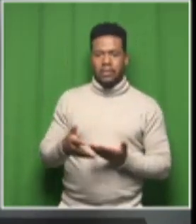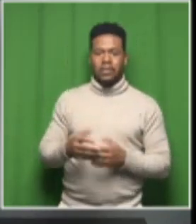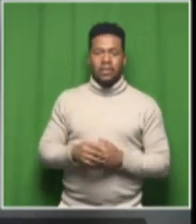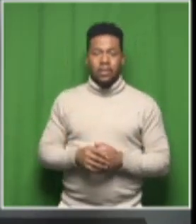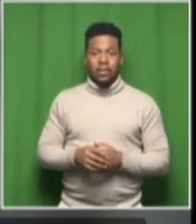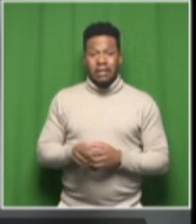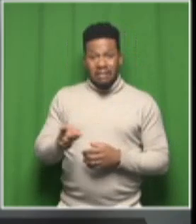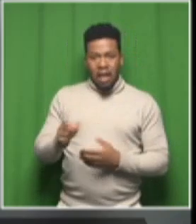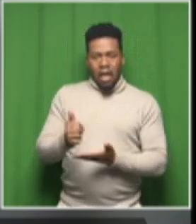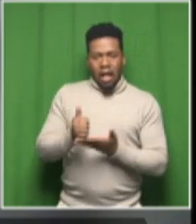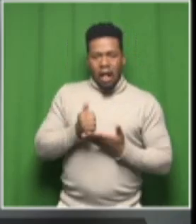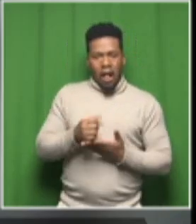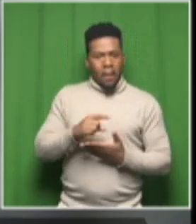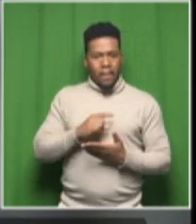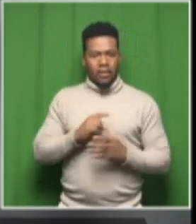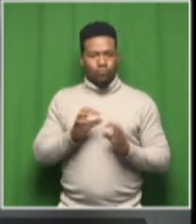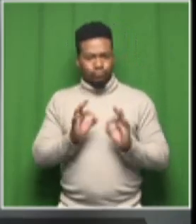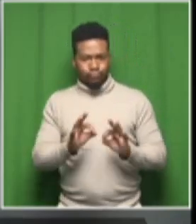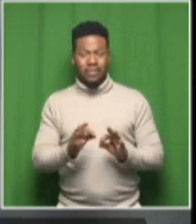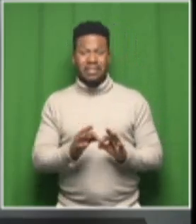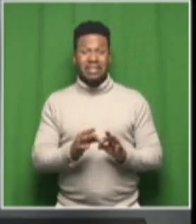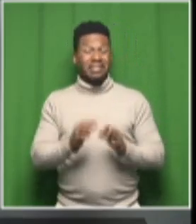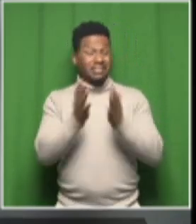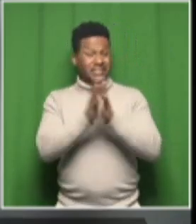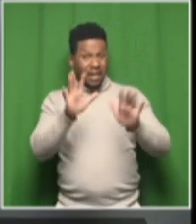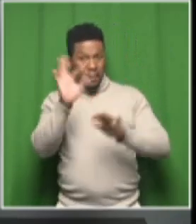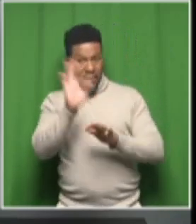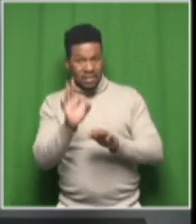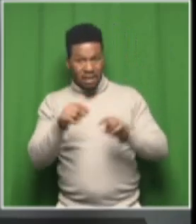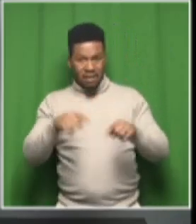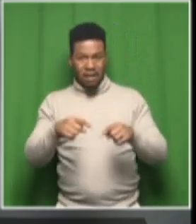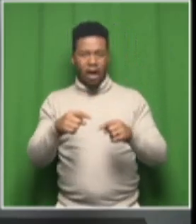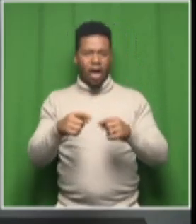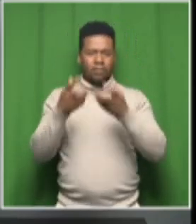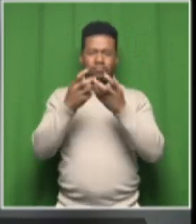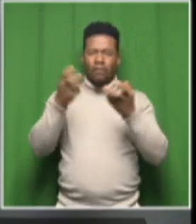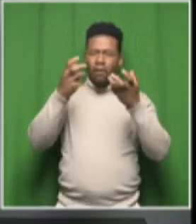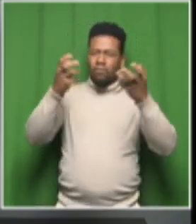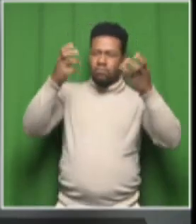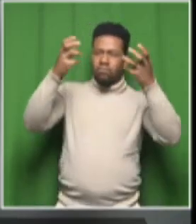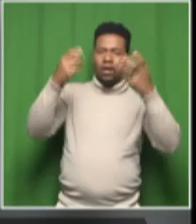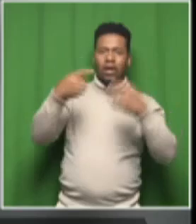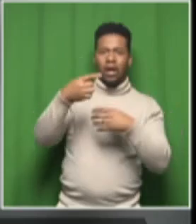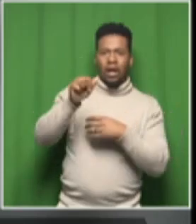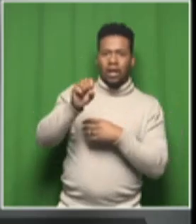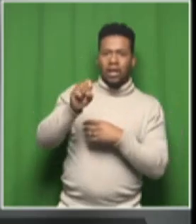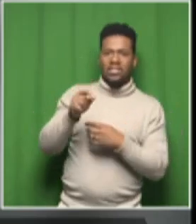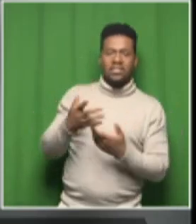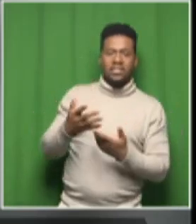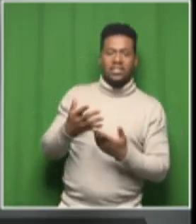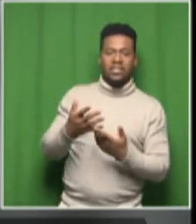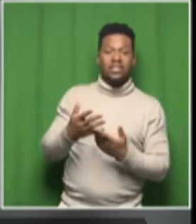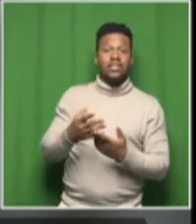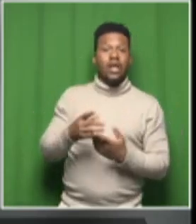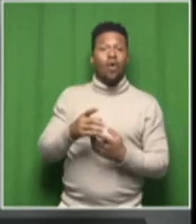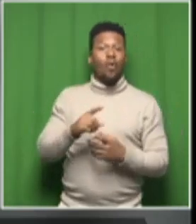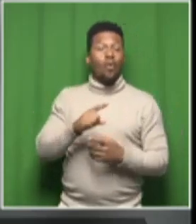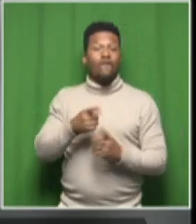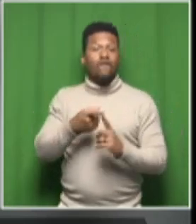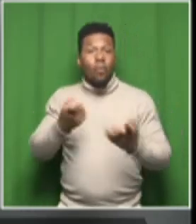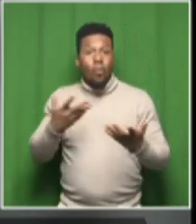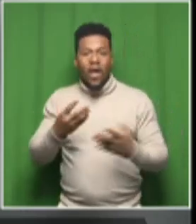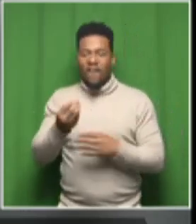our environment. 10% of our greenhouse gas emissions in South Africa are attributed to food loss and waste, and we can solve